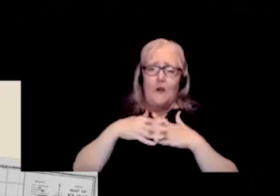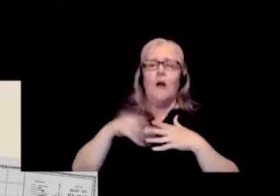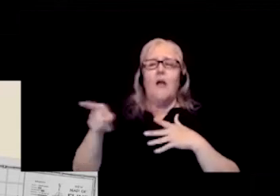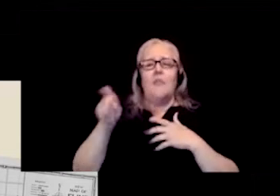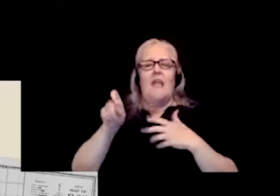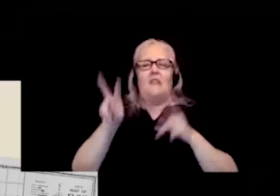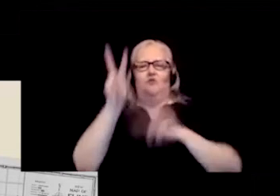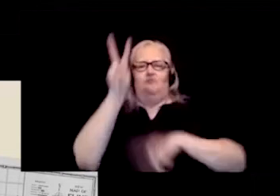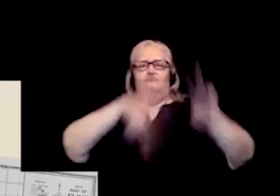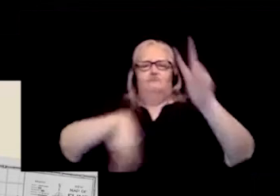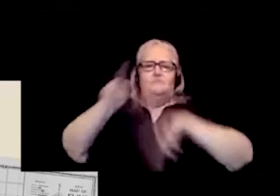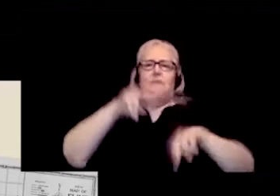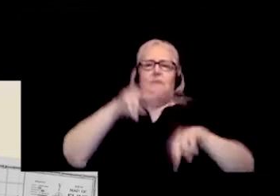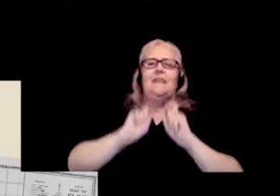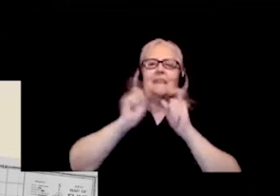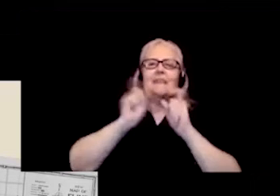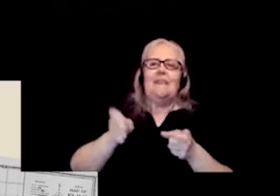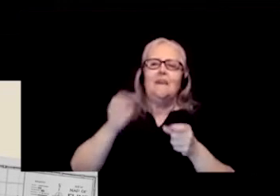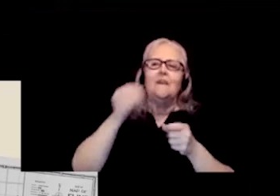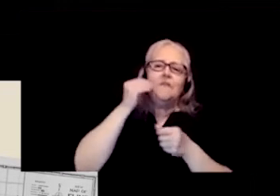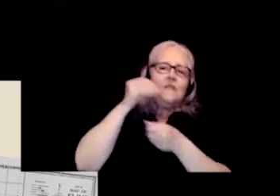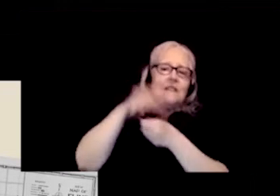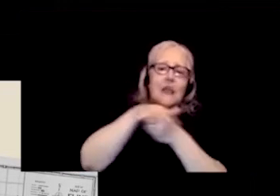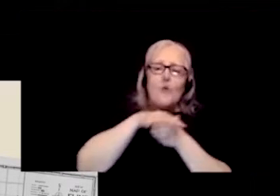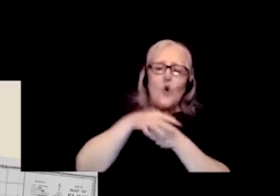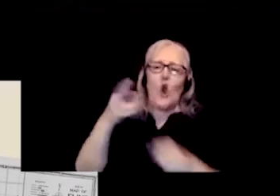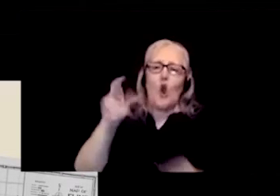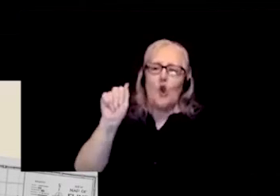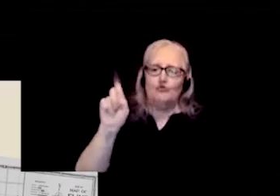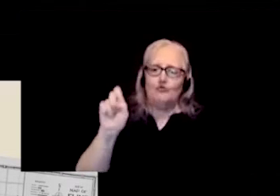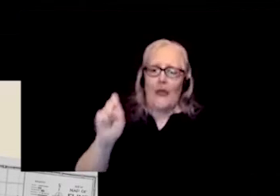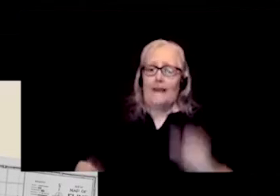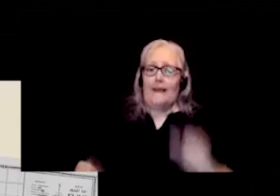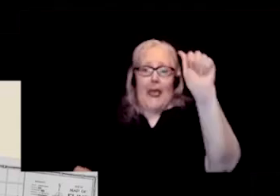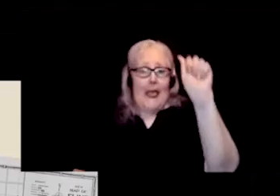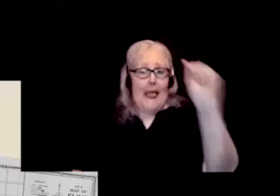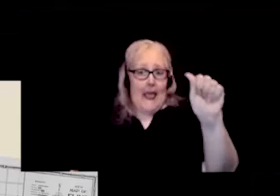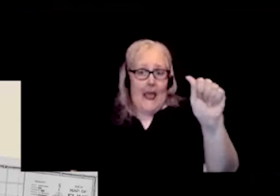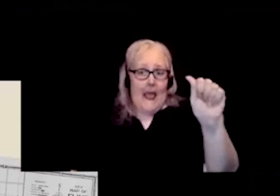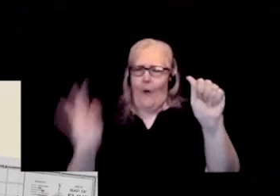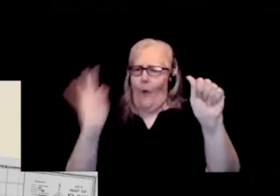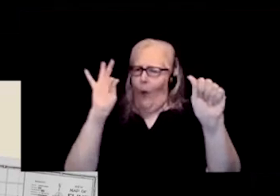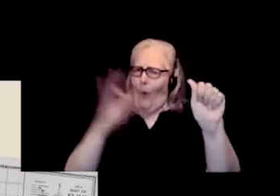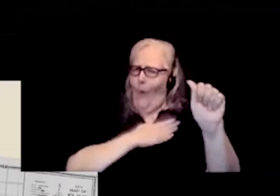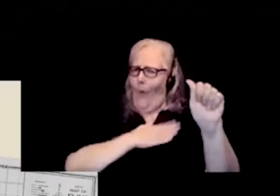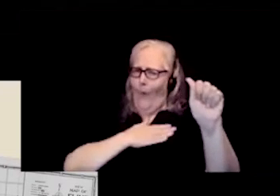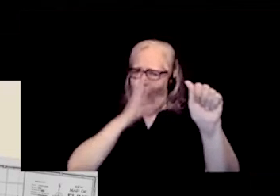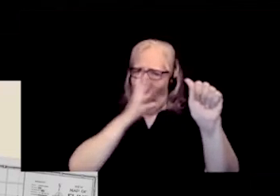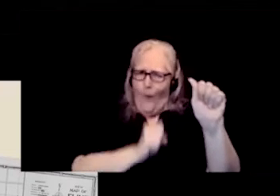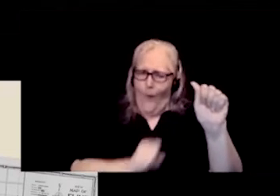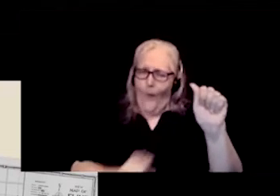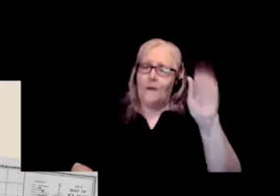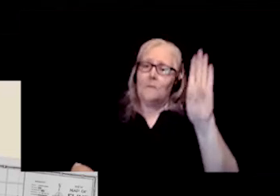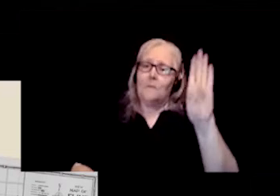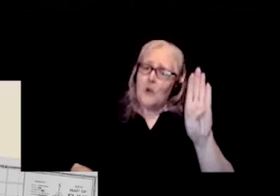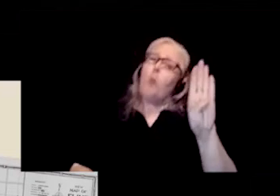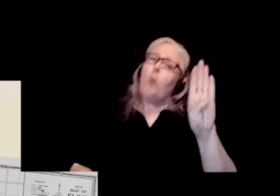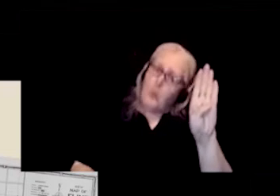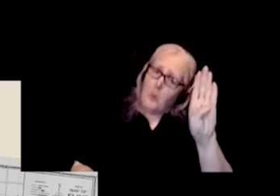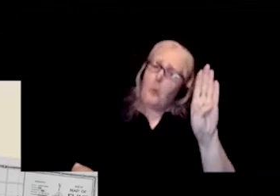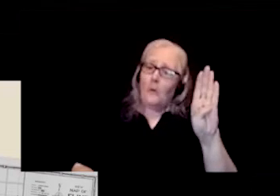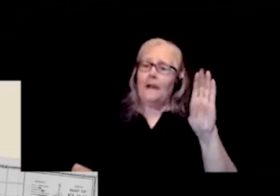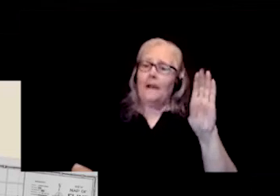neighborhoods within a city as either an A, which were desirable communities, a B, still desirable, a